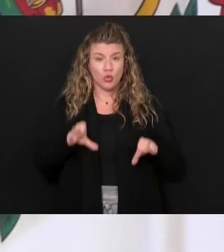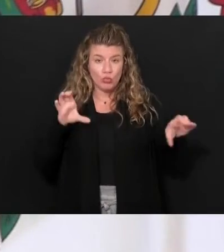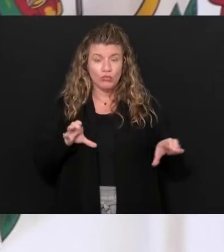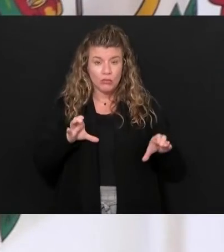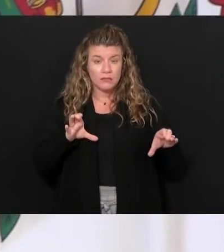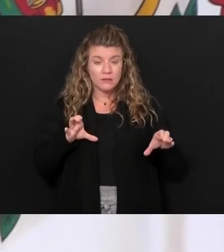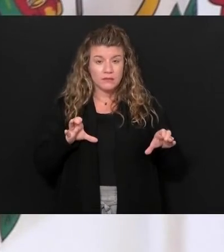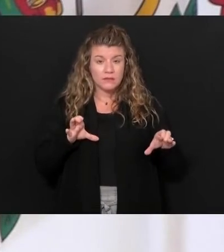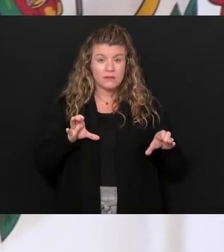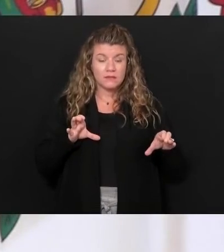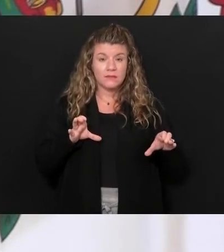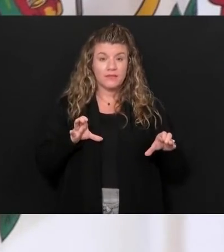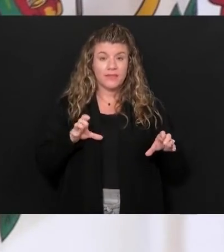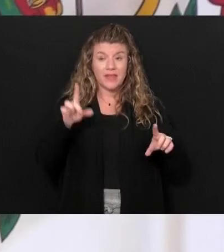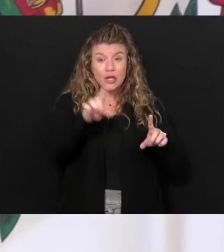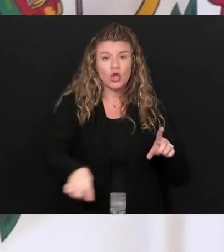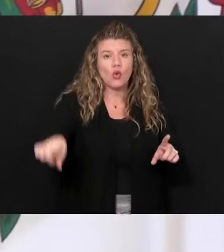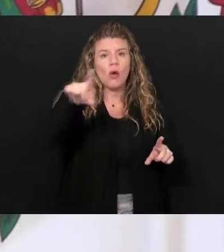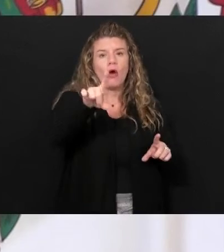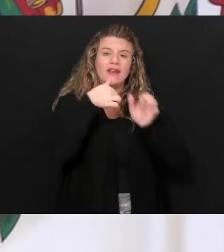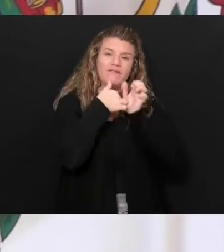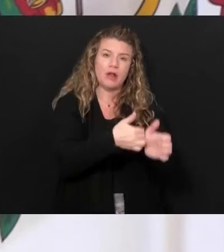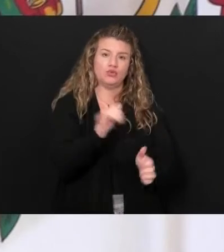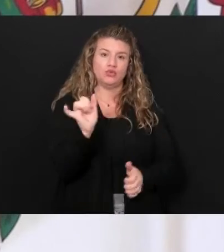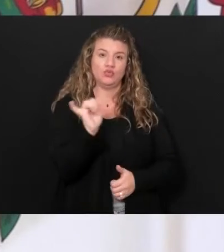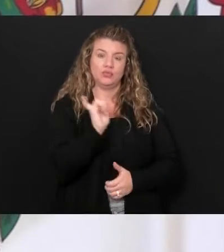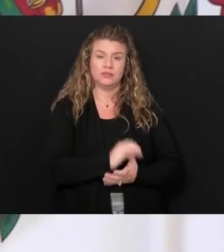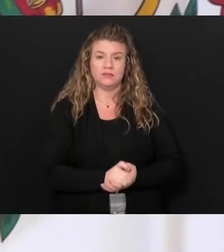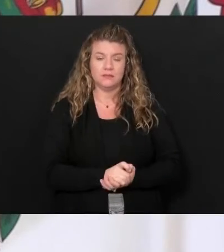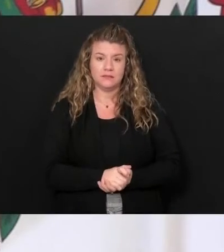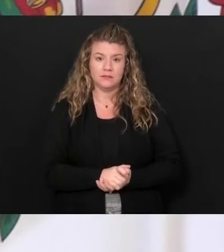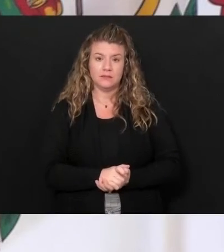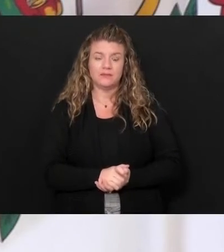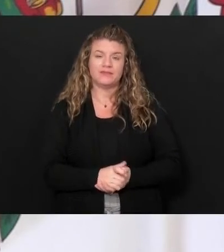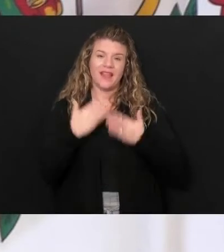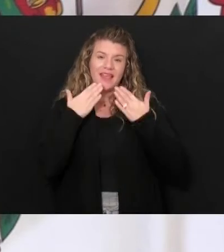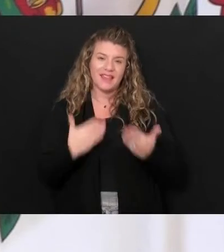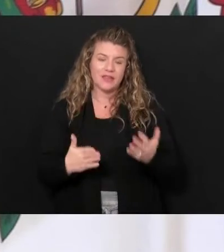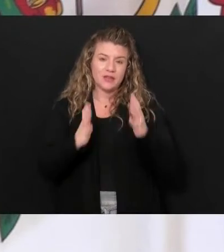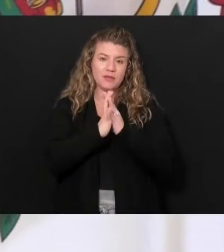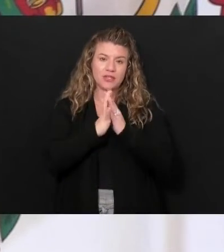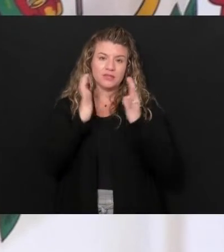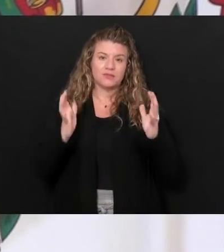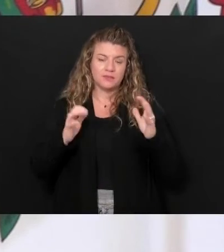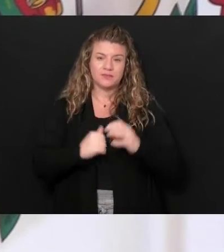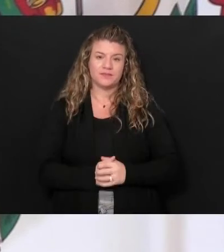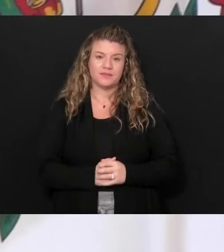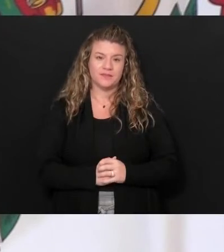You just got to do it. Thank you so much.